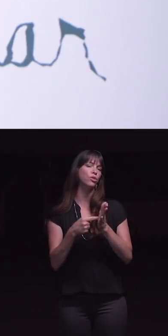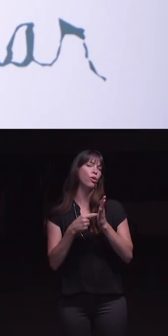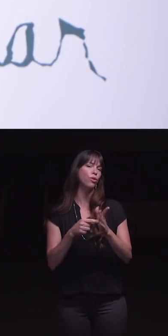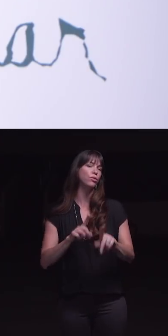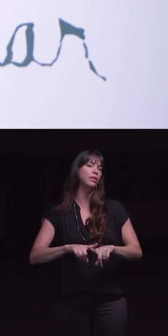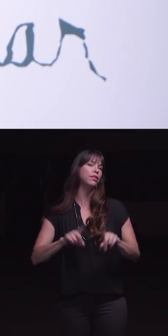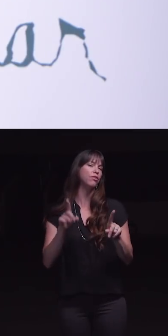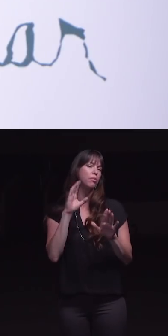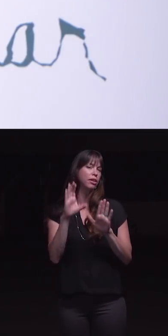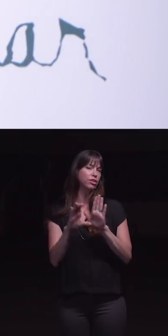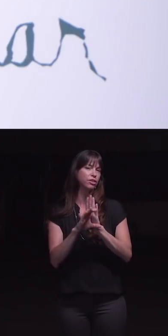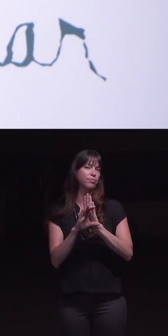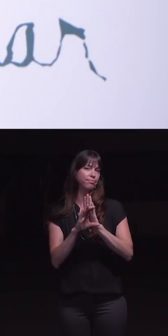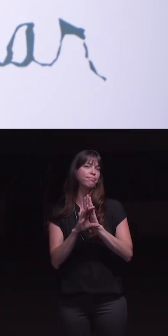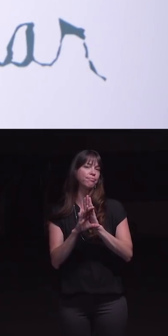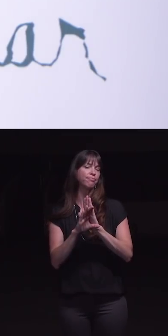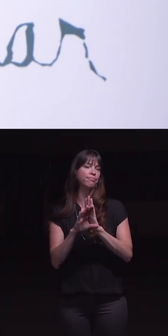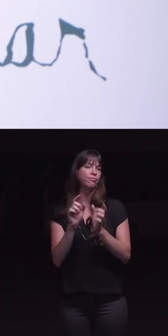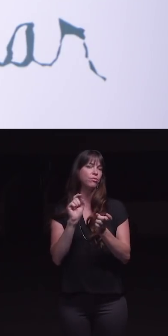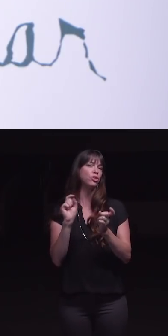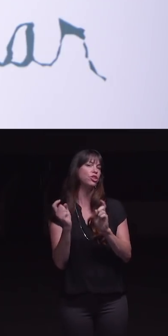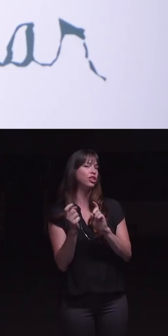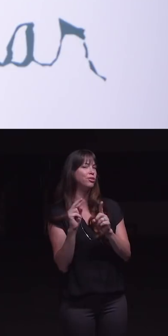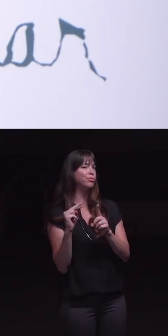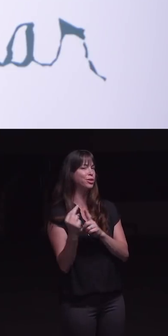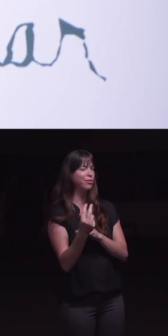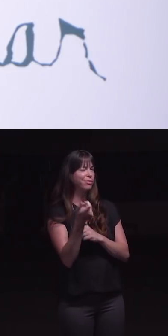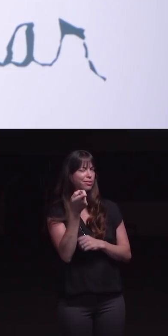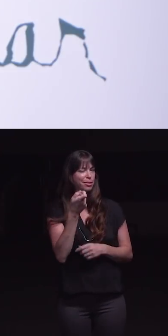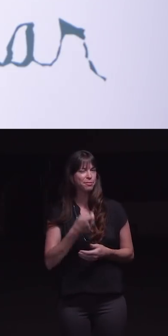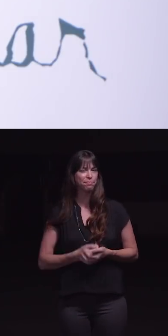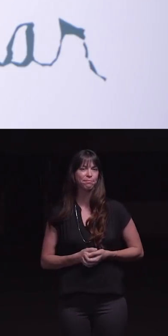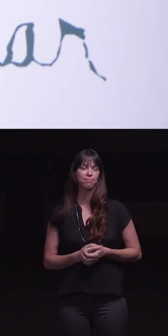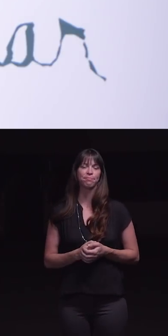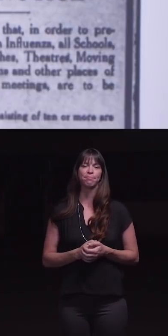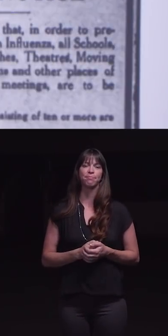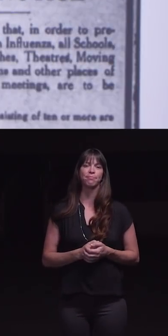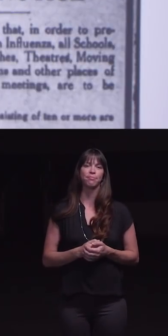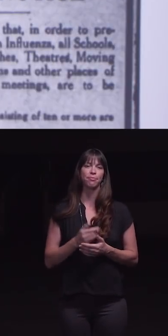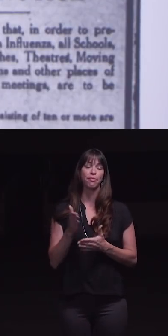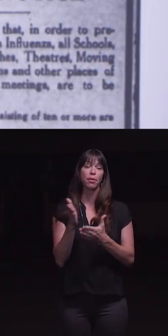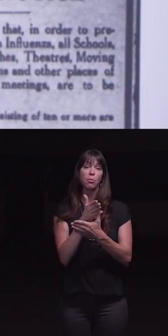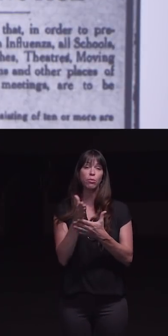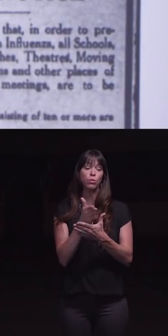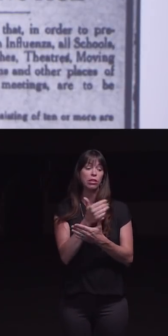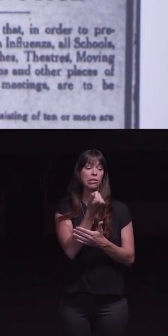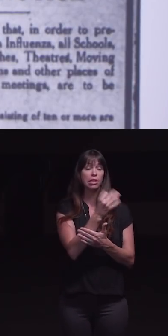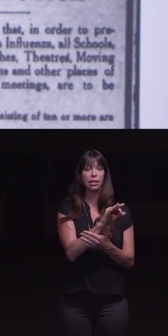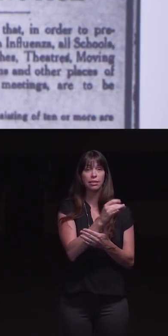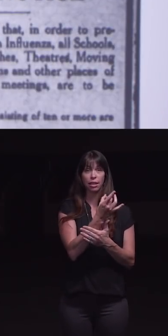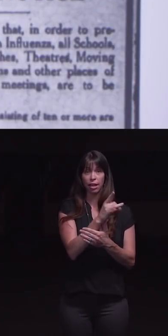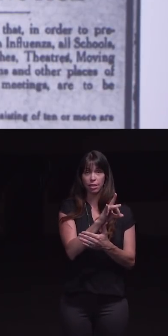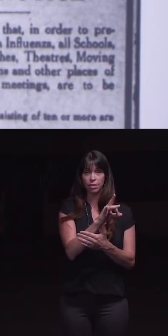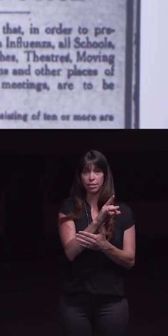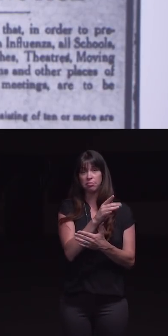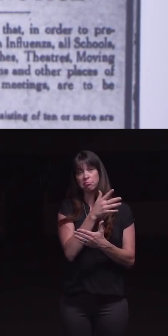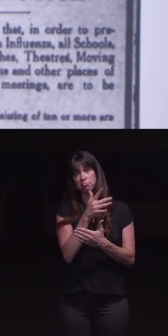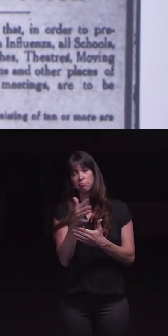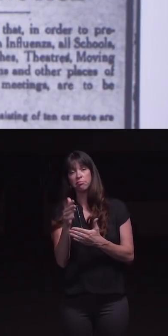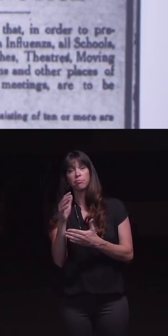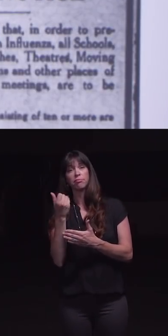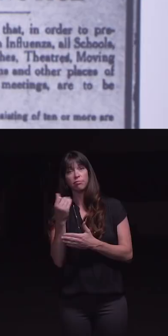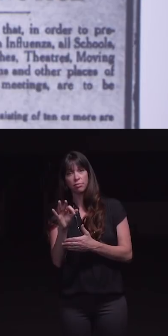showed you a different photo that gave you a different perspective? Between 1918